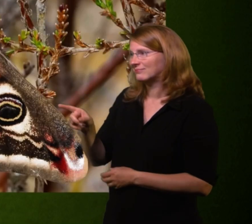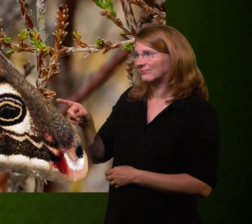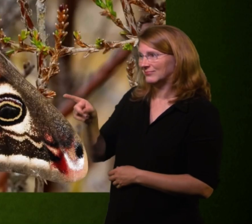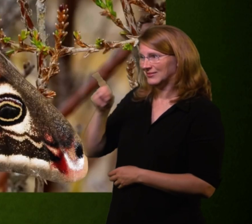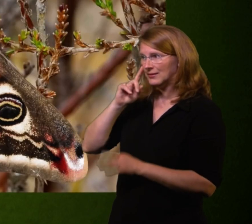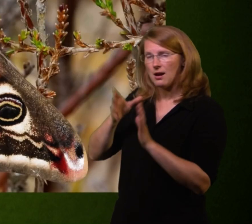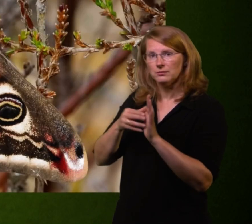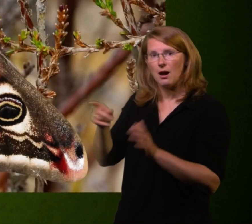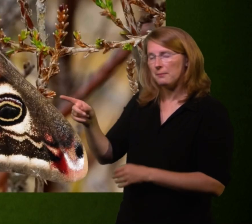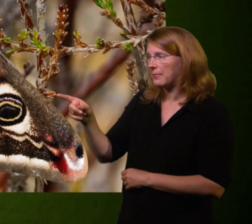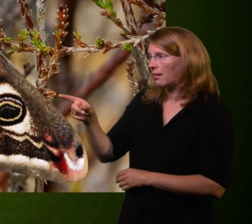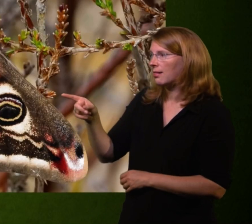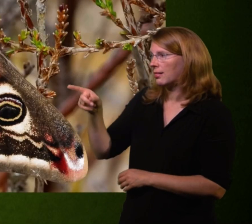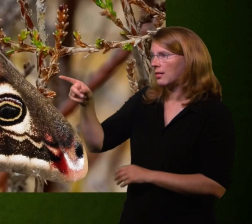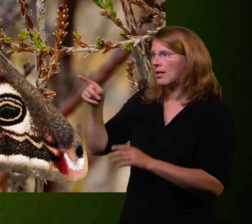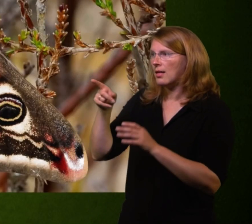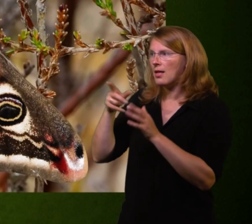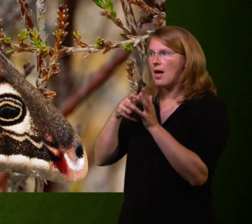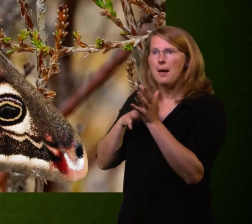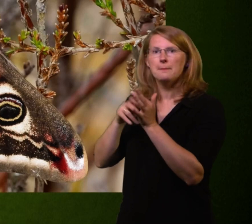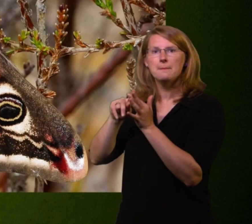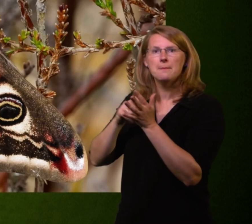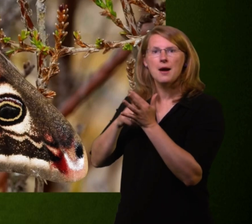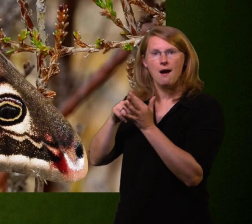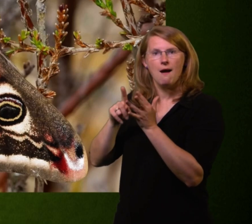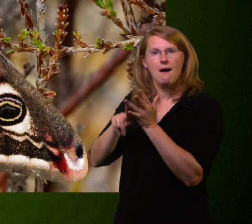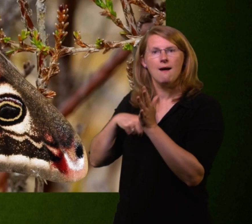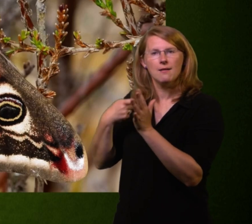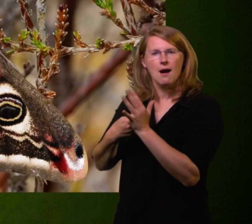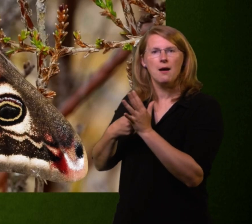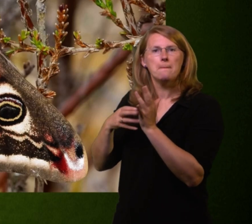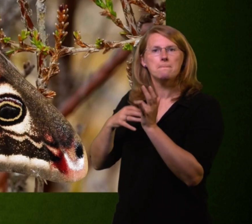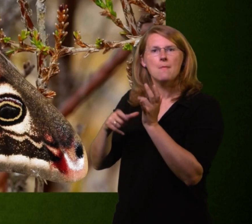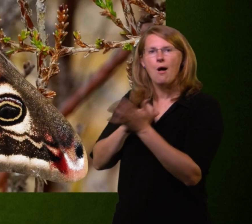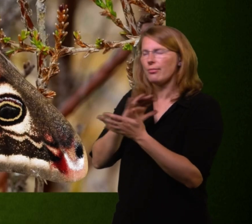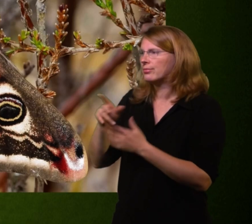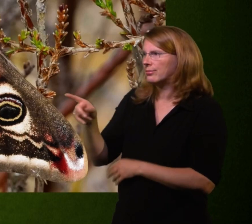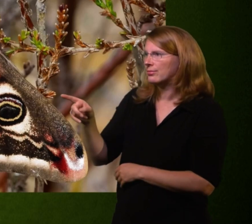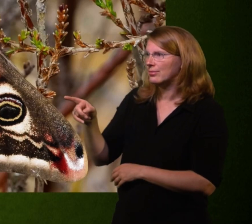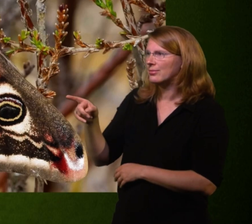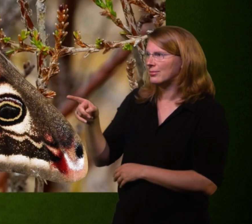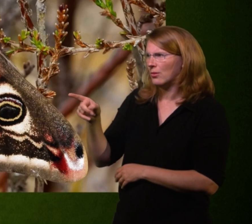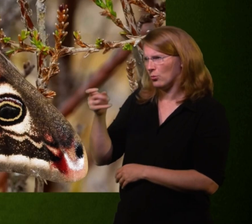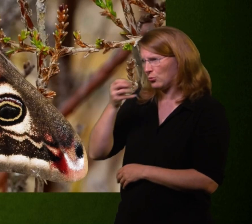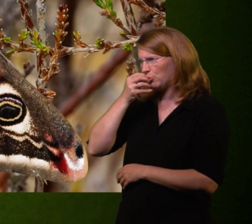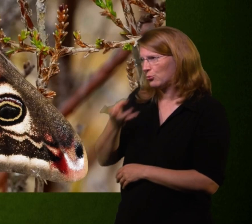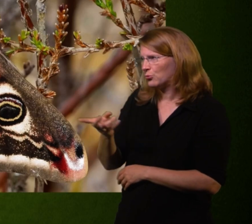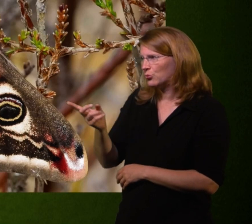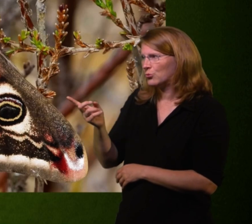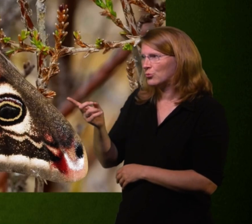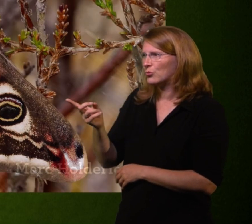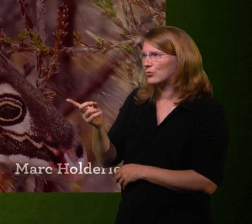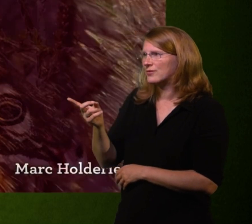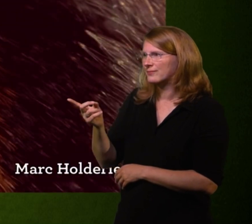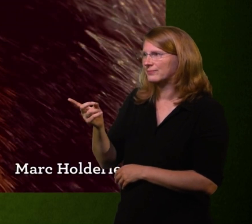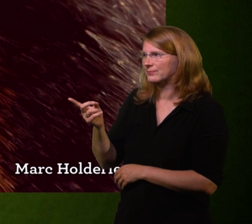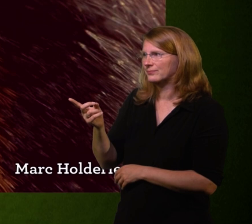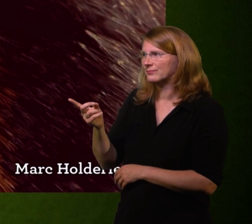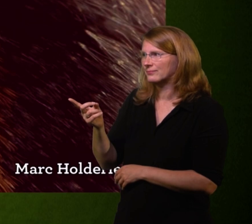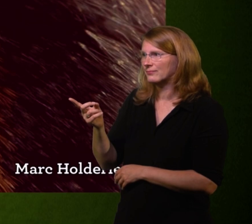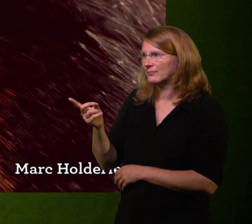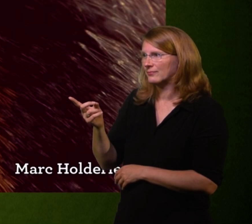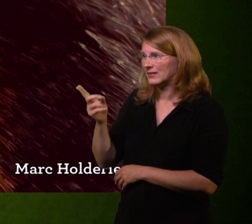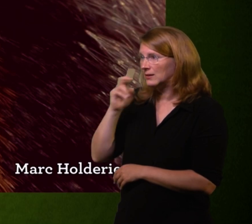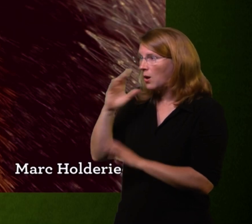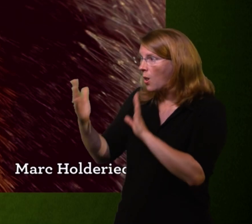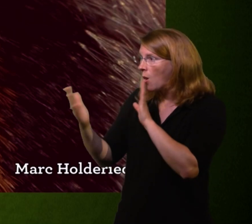undetected by the bats? Well, have a look at this. This is an emperor moth, beautiful species, and a really amazing